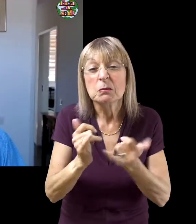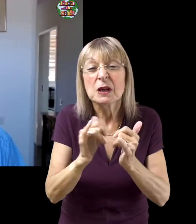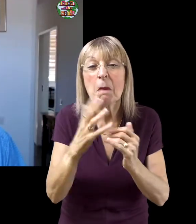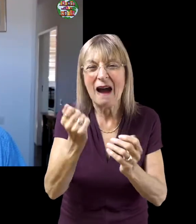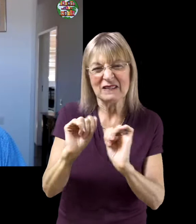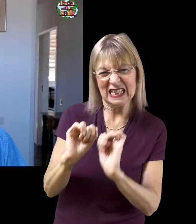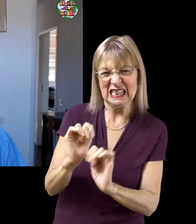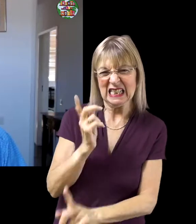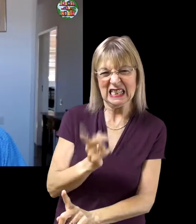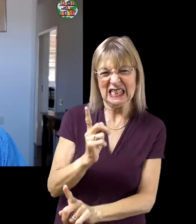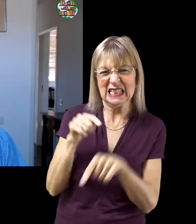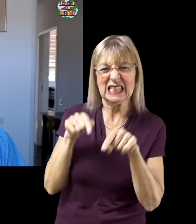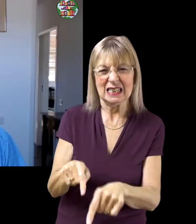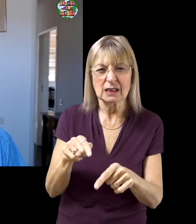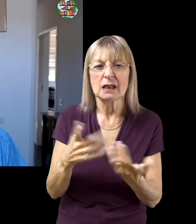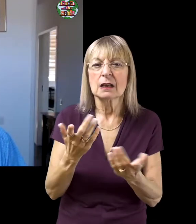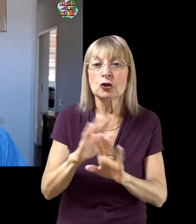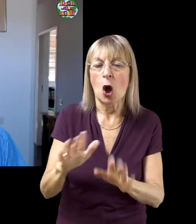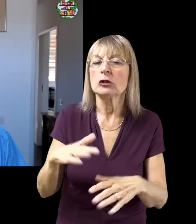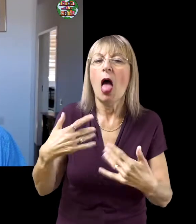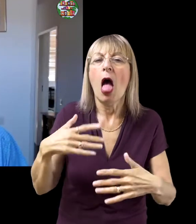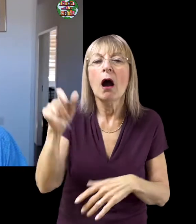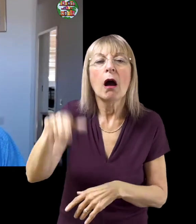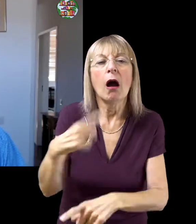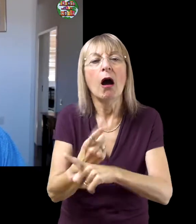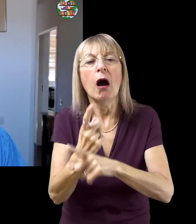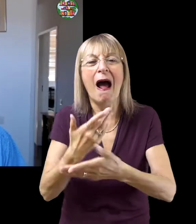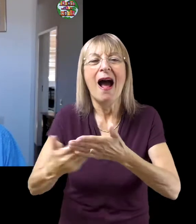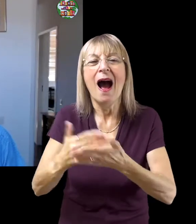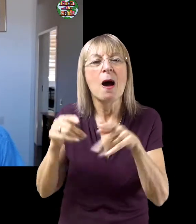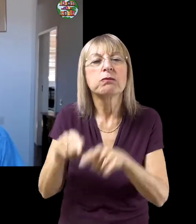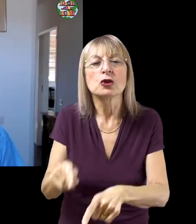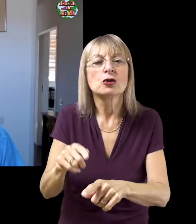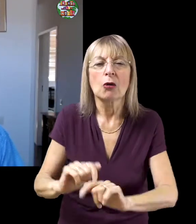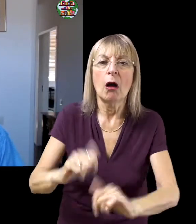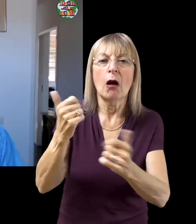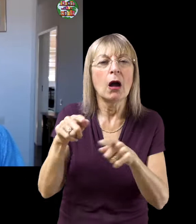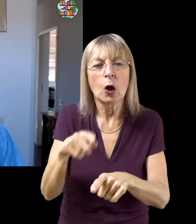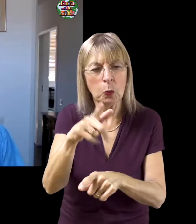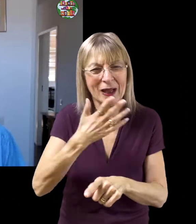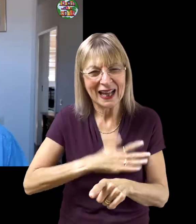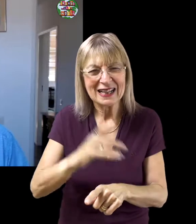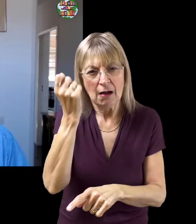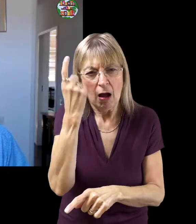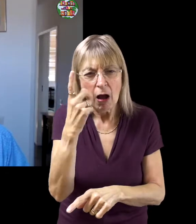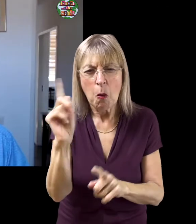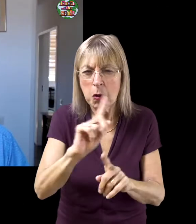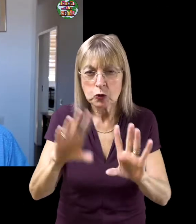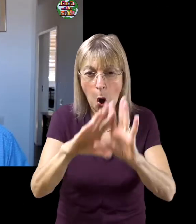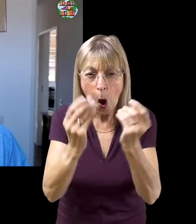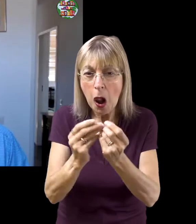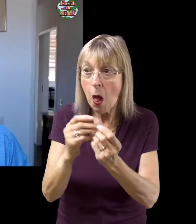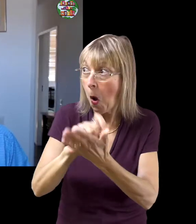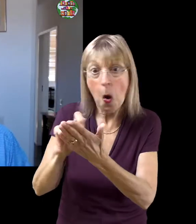have voices that are a little bit stilted because they're someone who doesn't speak the language that well, and then you have to do that too. So you have to do everything that the author does, really,